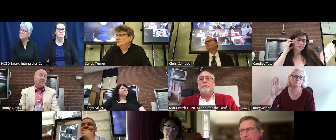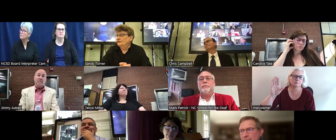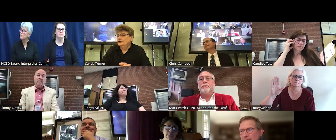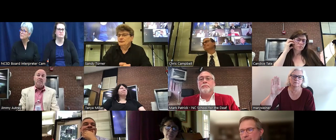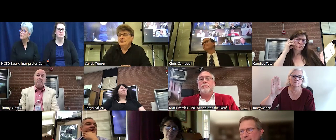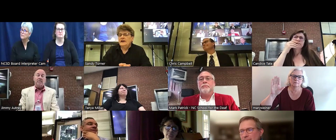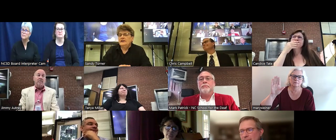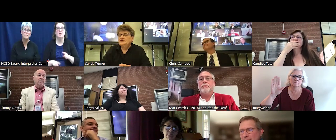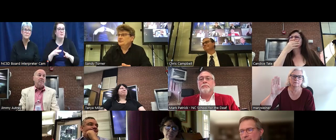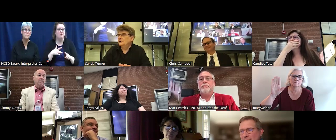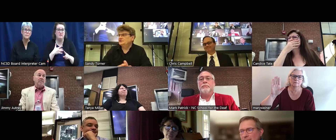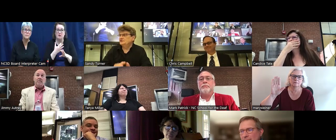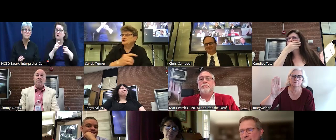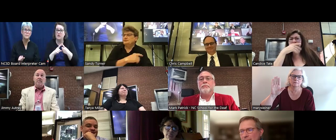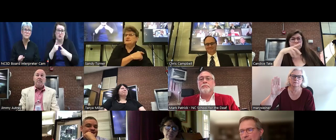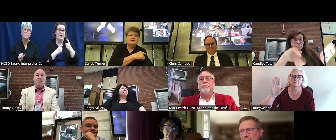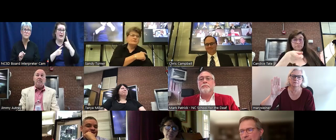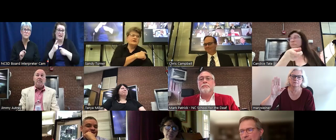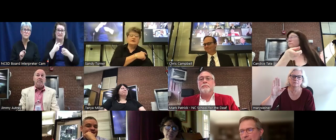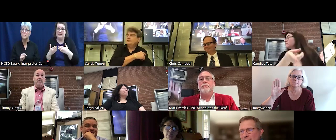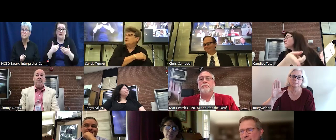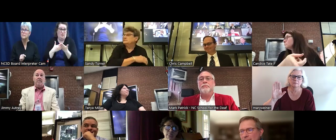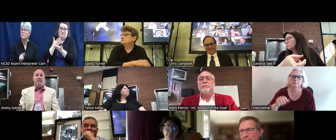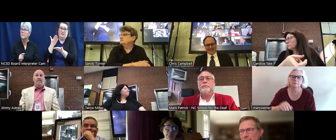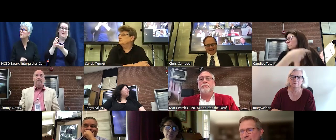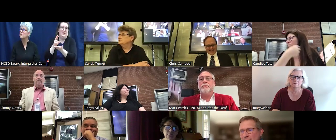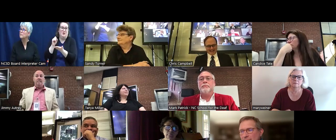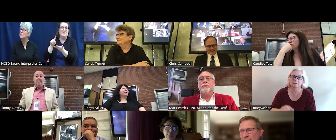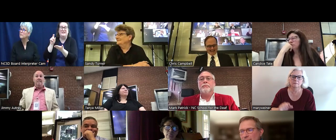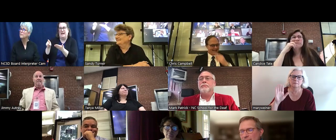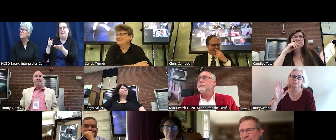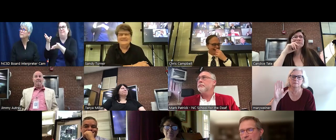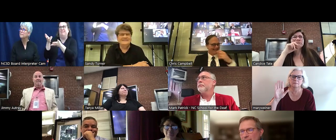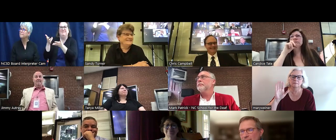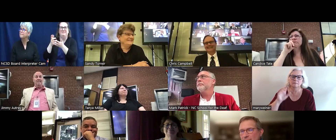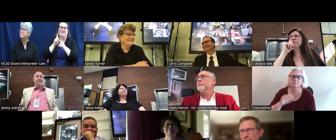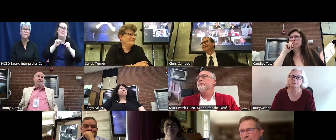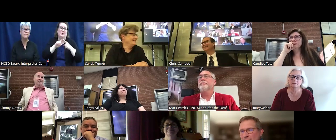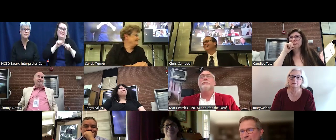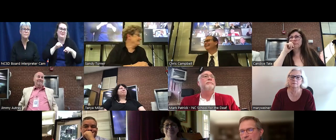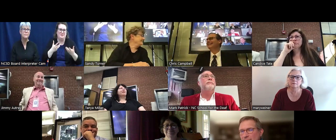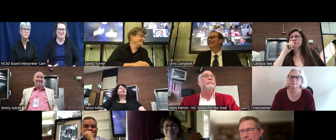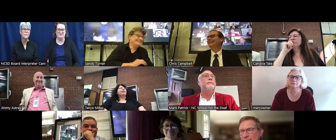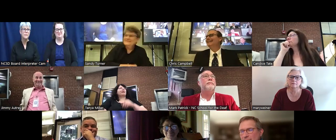now. Feel free to ask your questions. Chris can make up that.